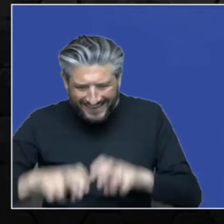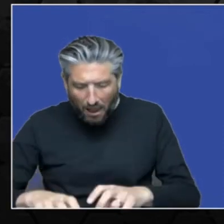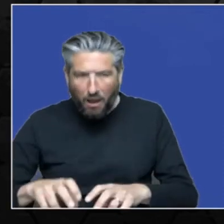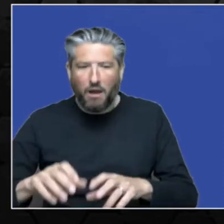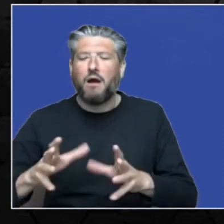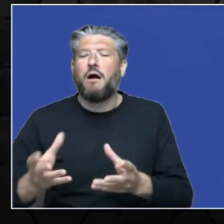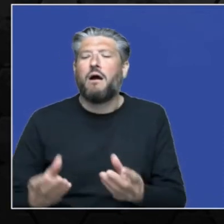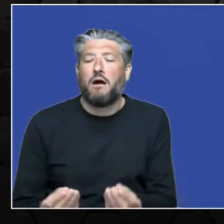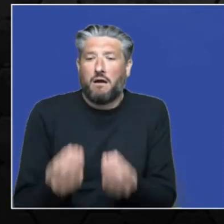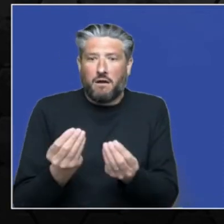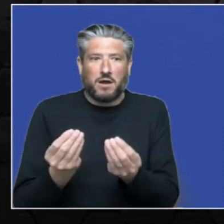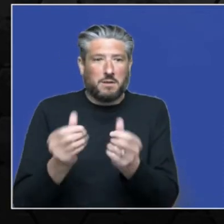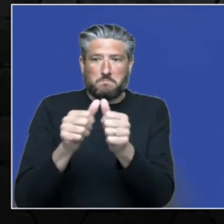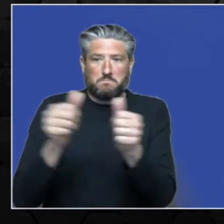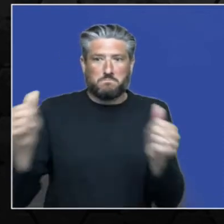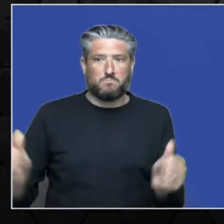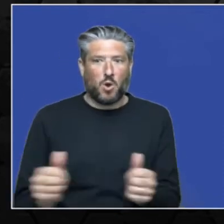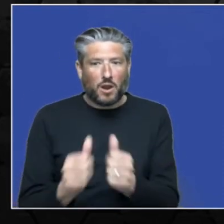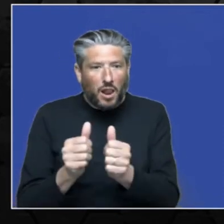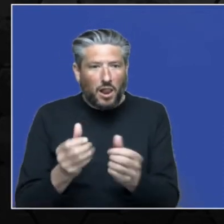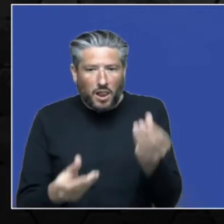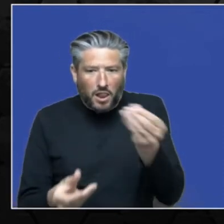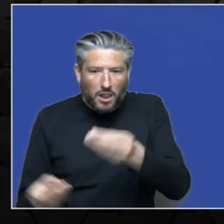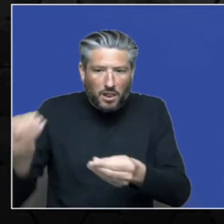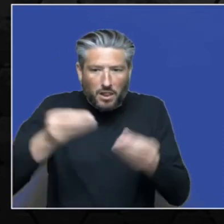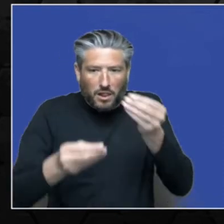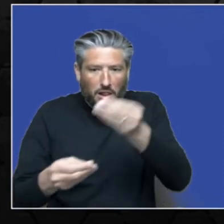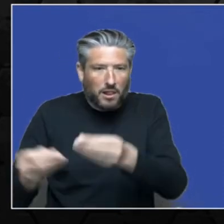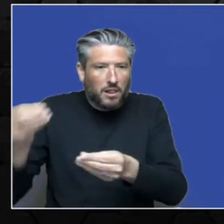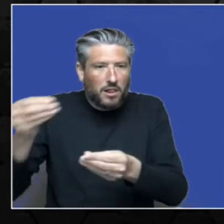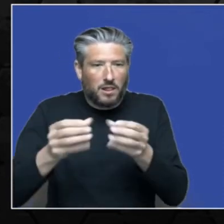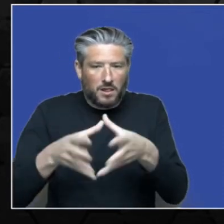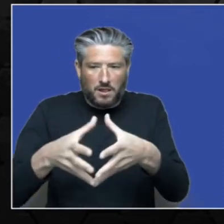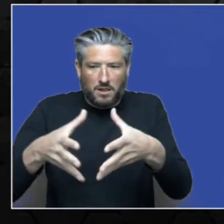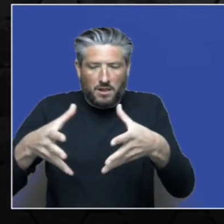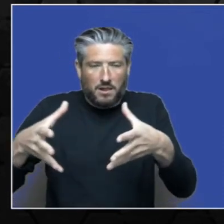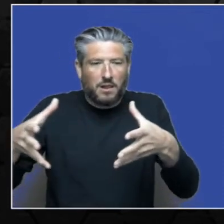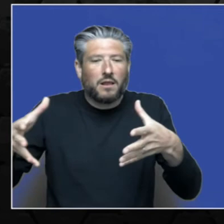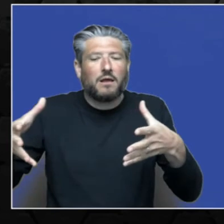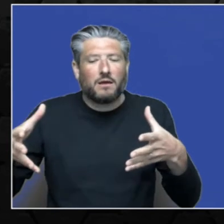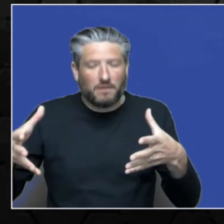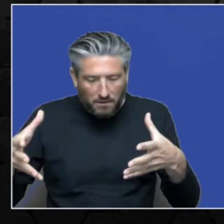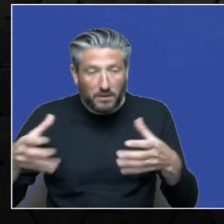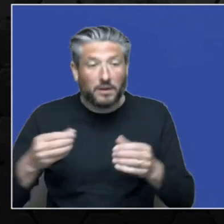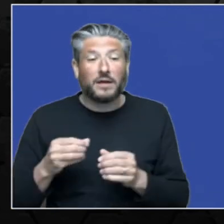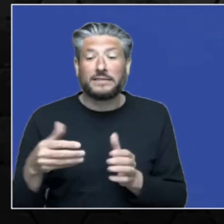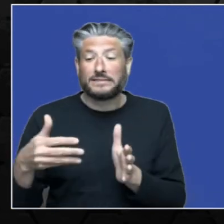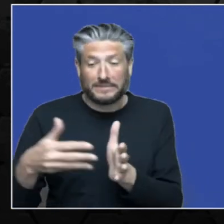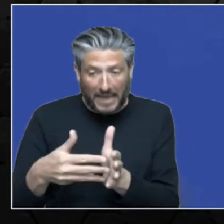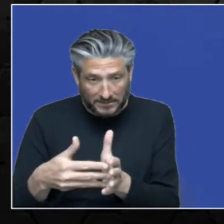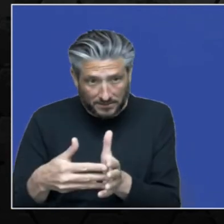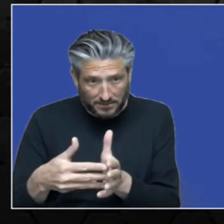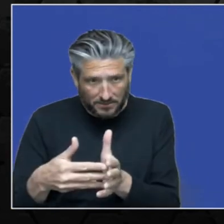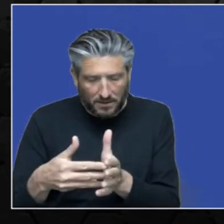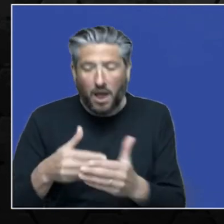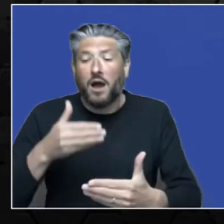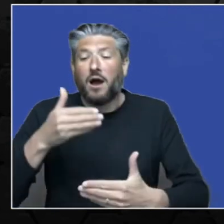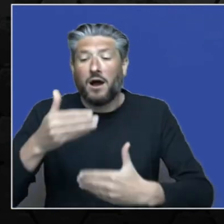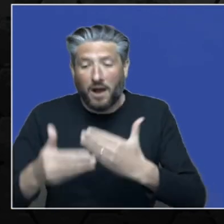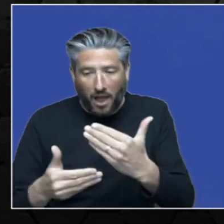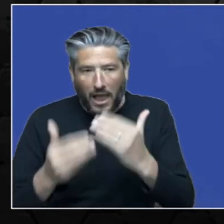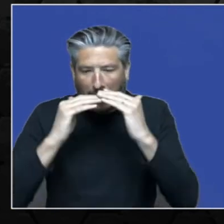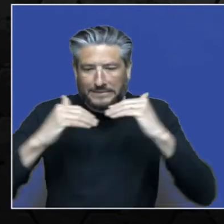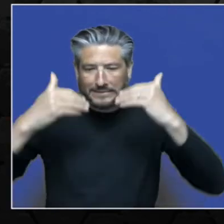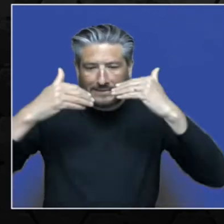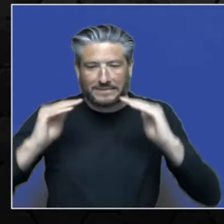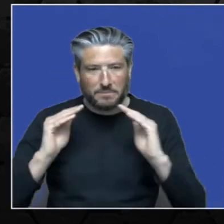for the data on the data that we have, and then when we test the model, we get the sentiment analysis of this model, right? So what